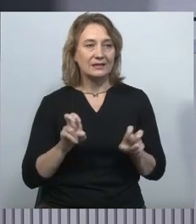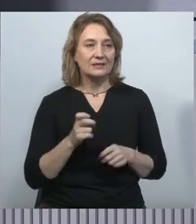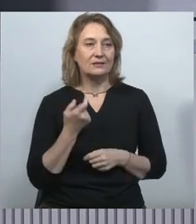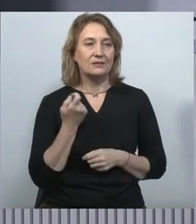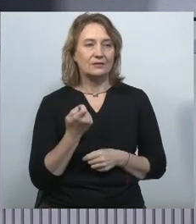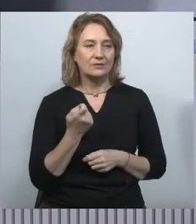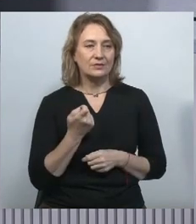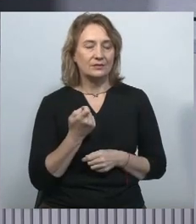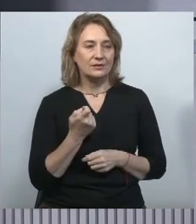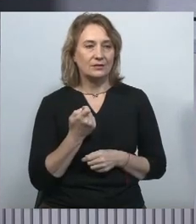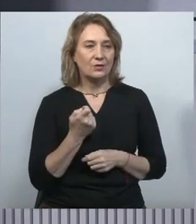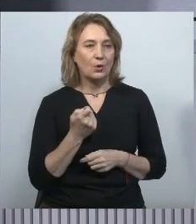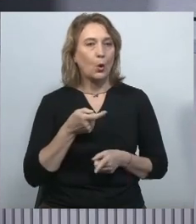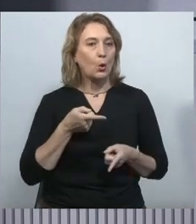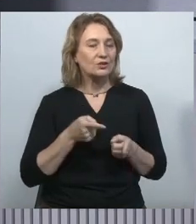thesis